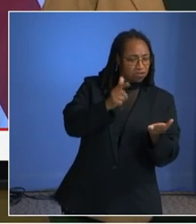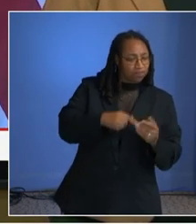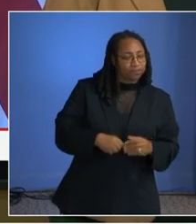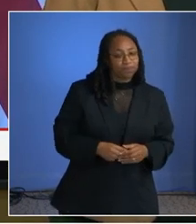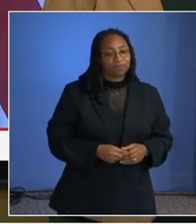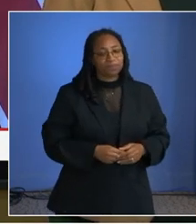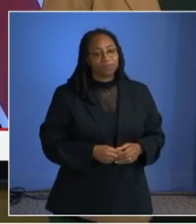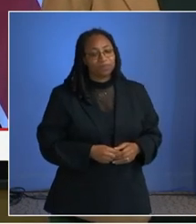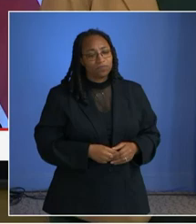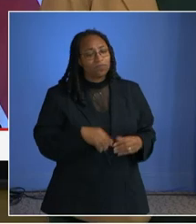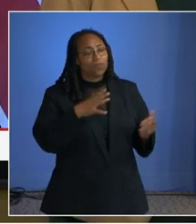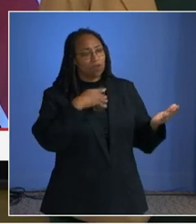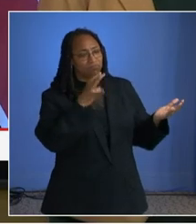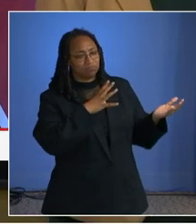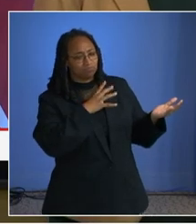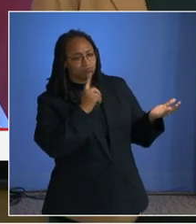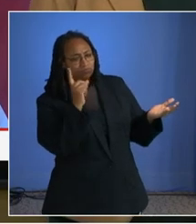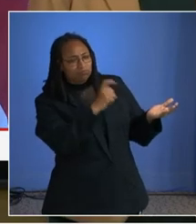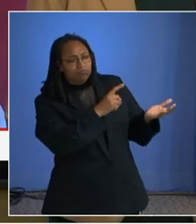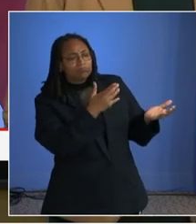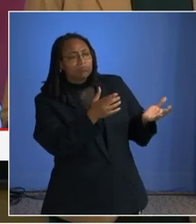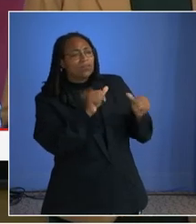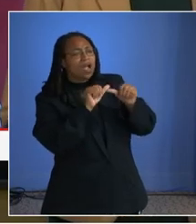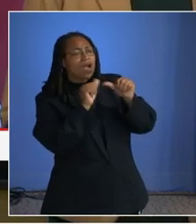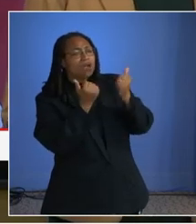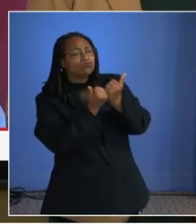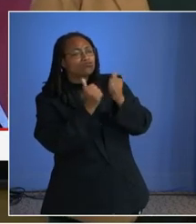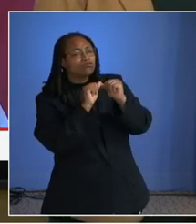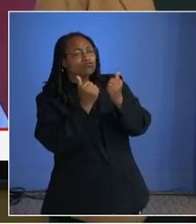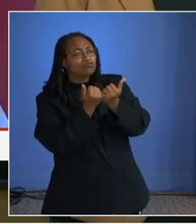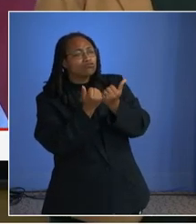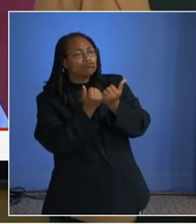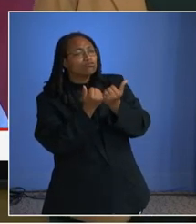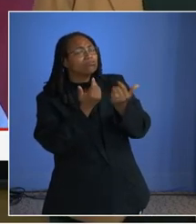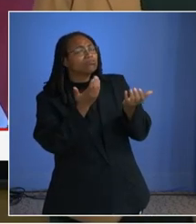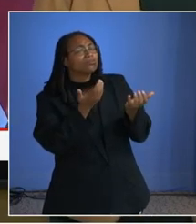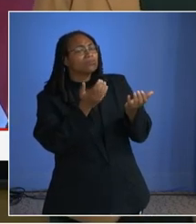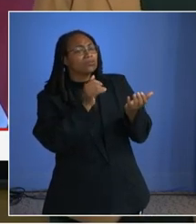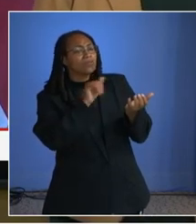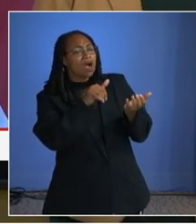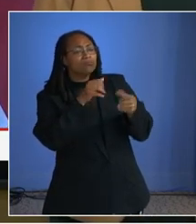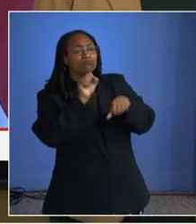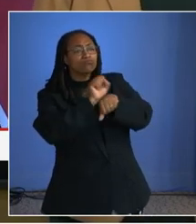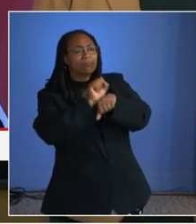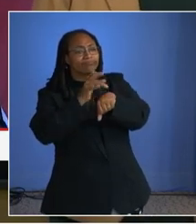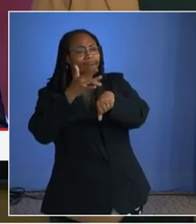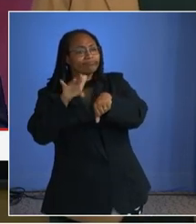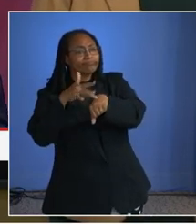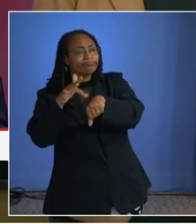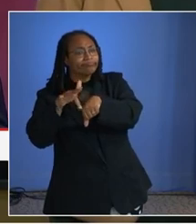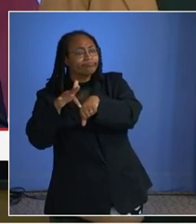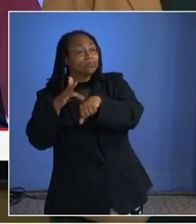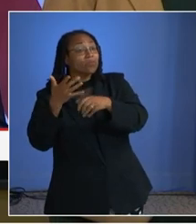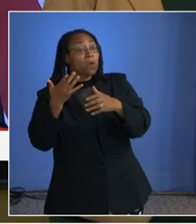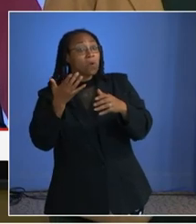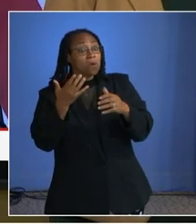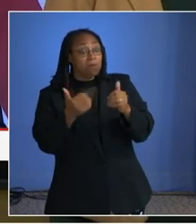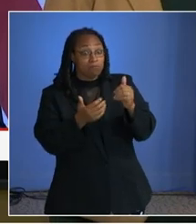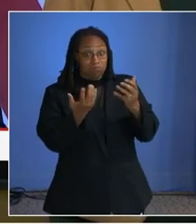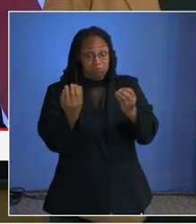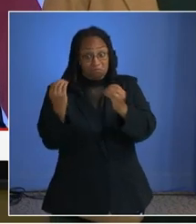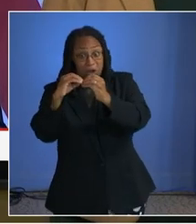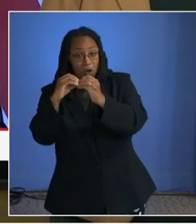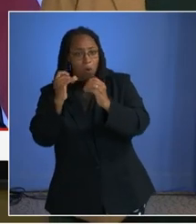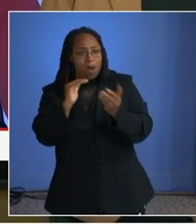vacancies? I do not have that with me at the moment. Do you know, is it even across the government, or is it